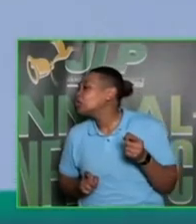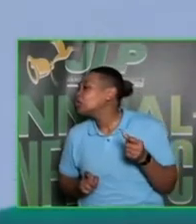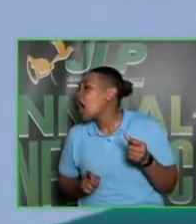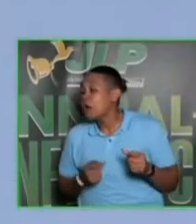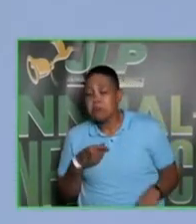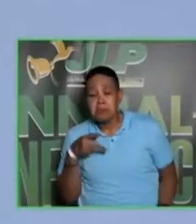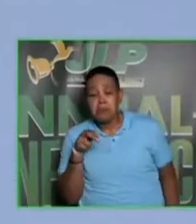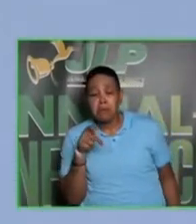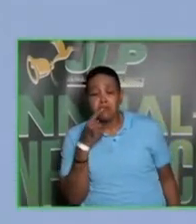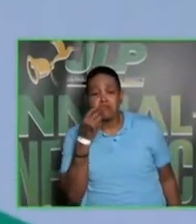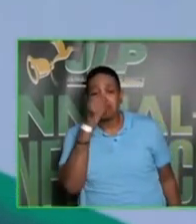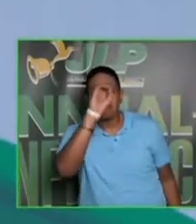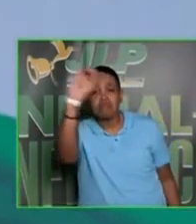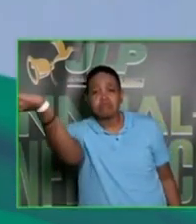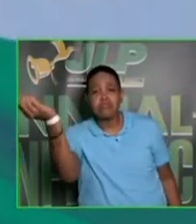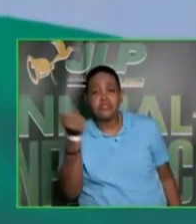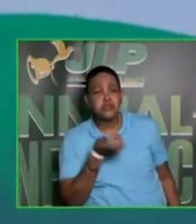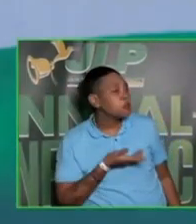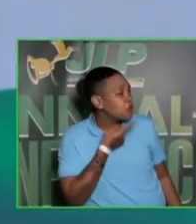the opposition.